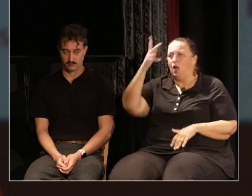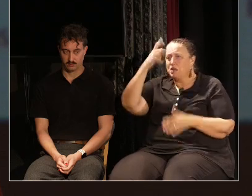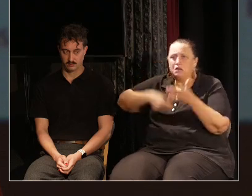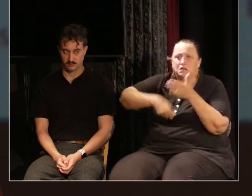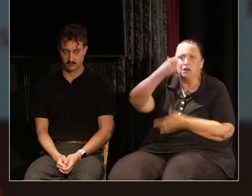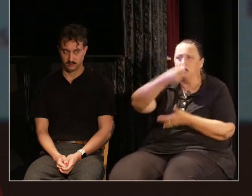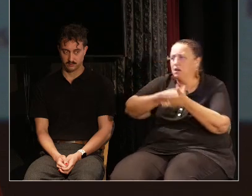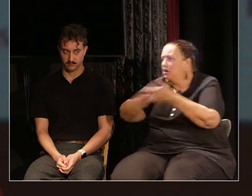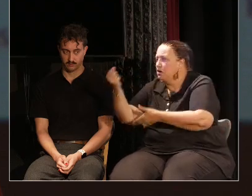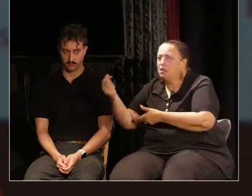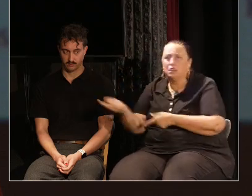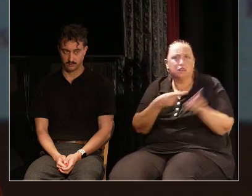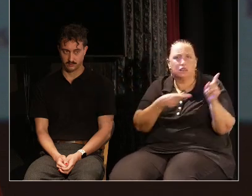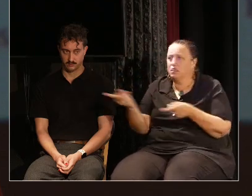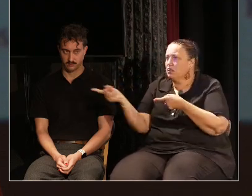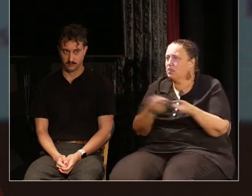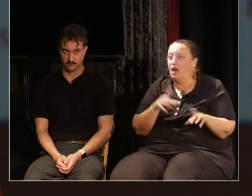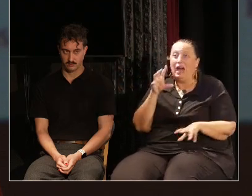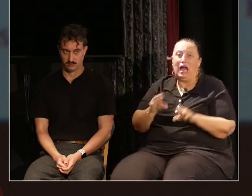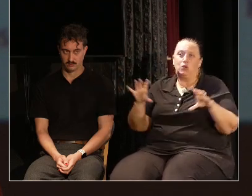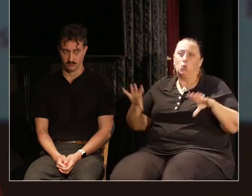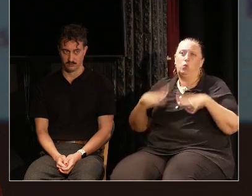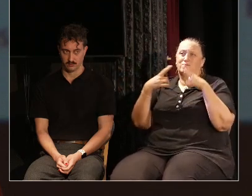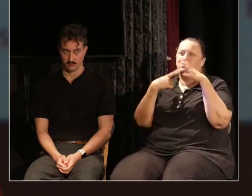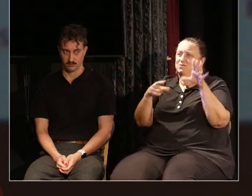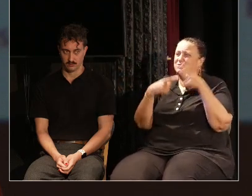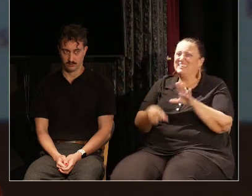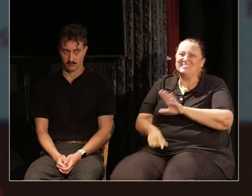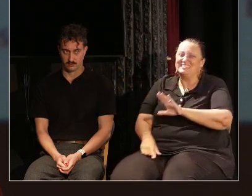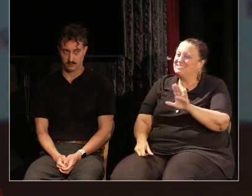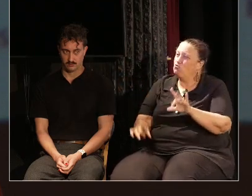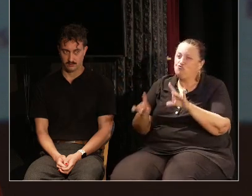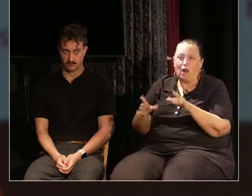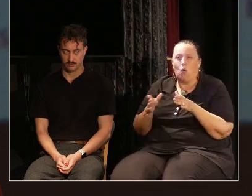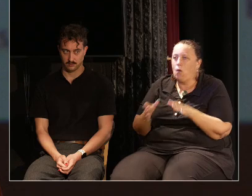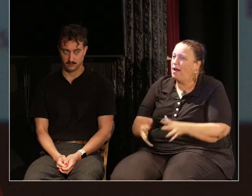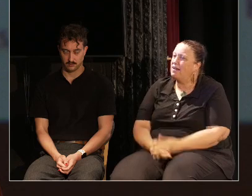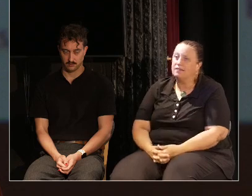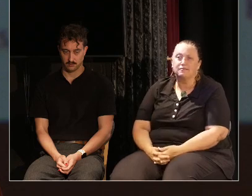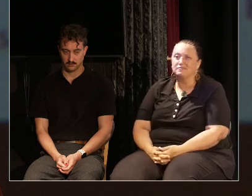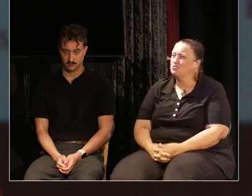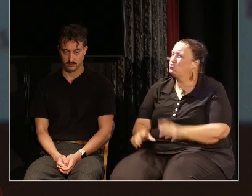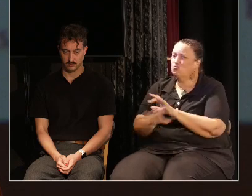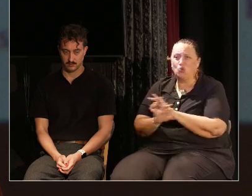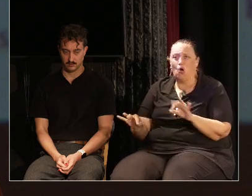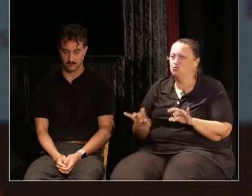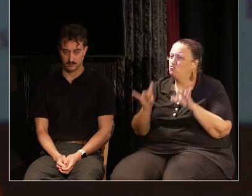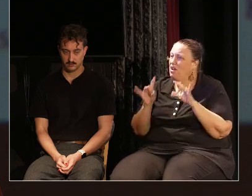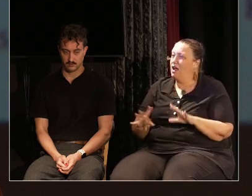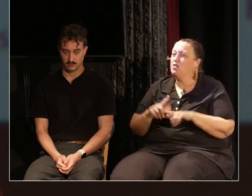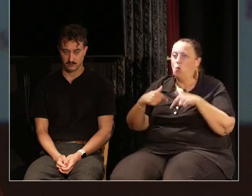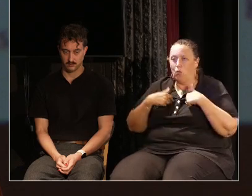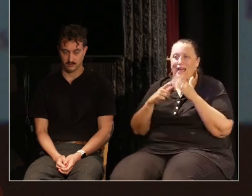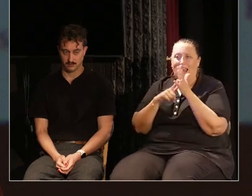where hate is something that is a go-to in our community. That is not the Australian way, and it is certainly not the Australia that Labor is trying to